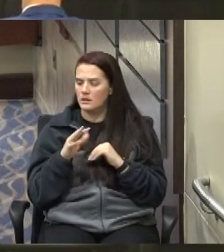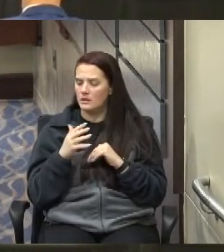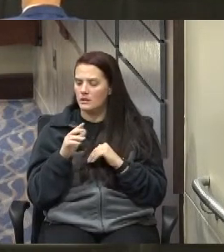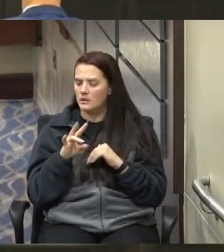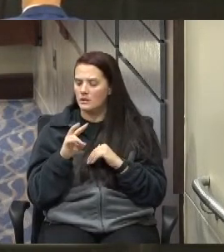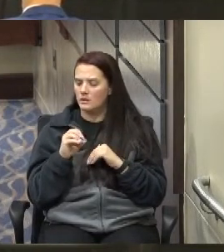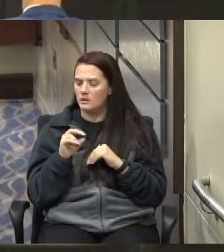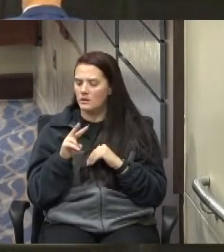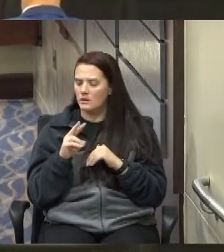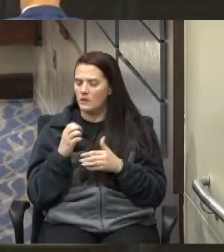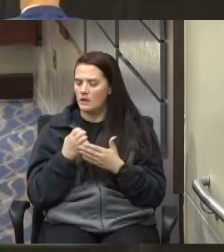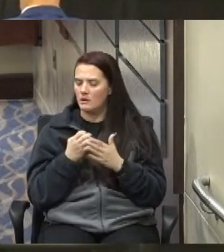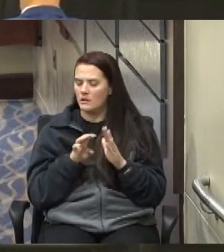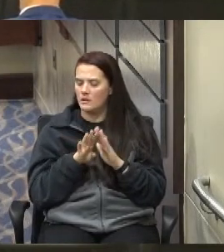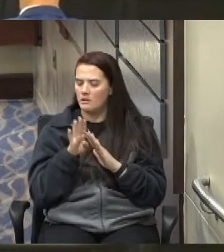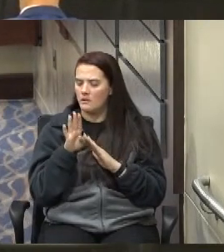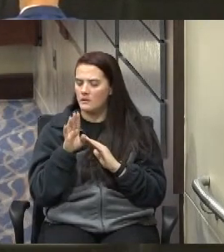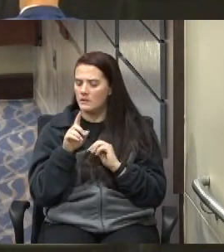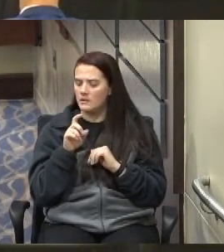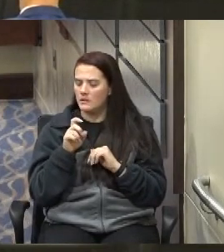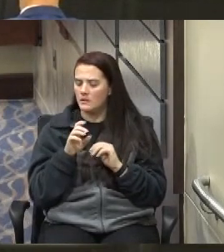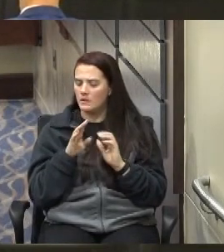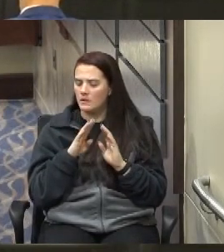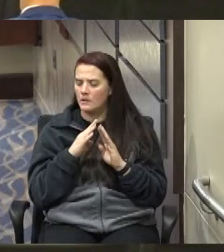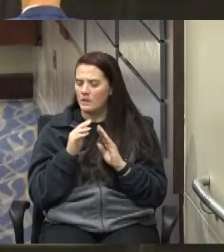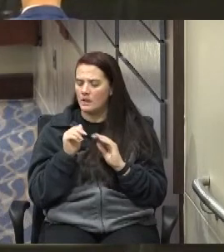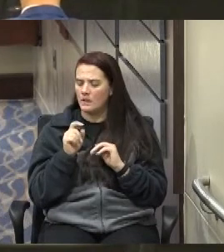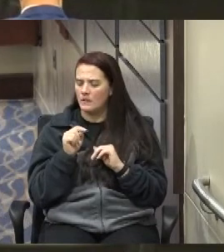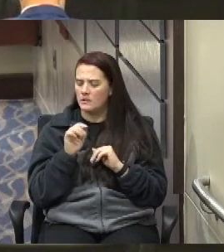551.072, and Economic Development, Texas Open Meetings Act, Section